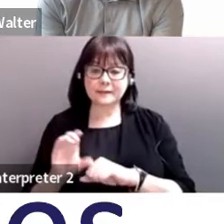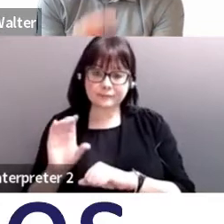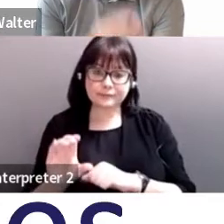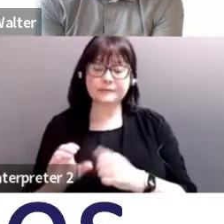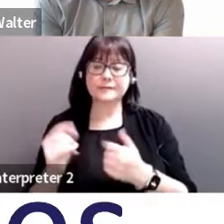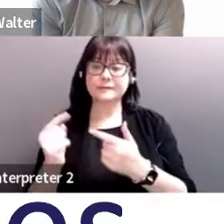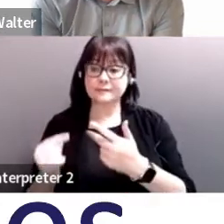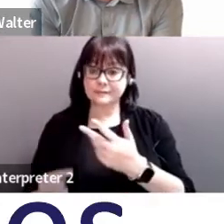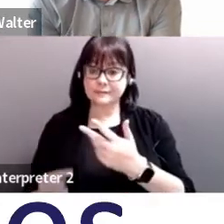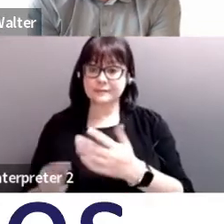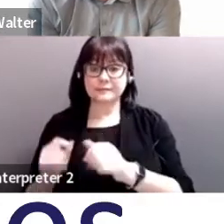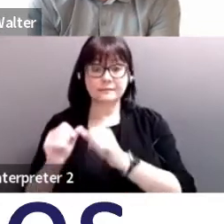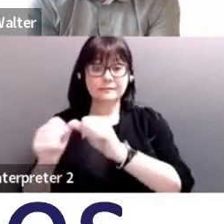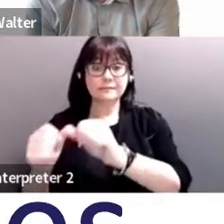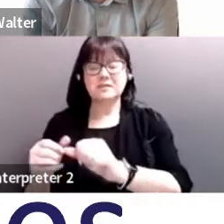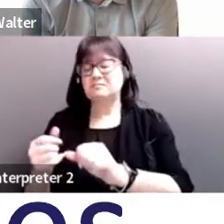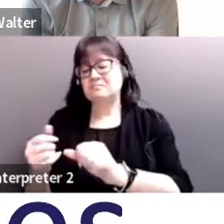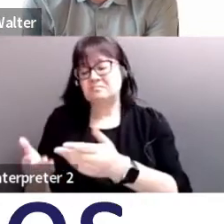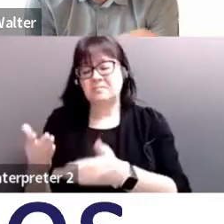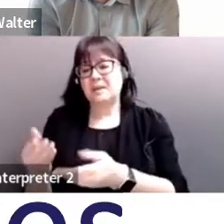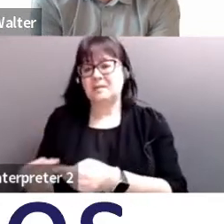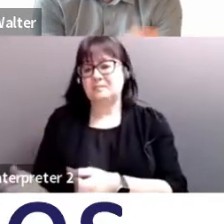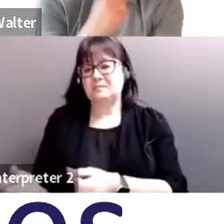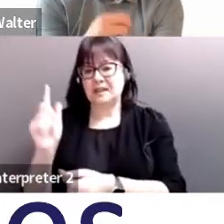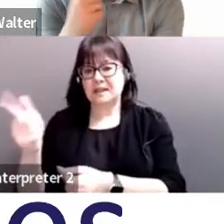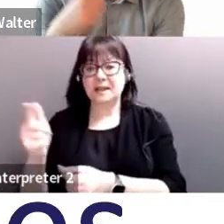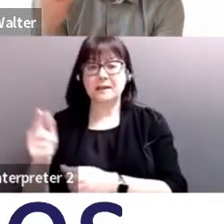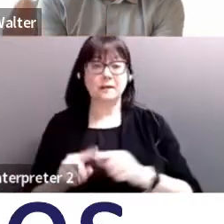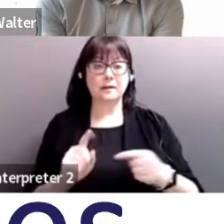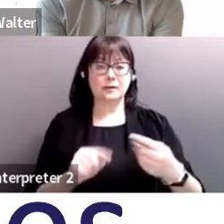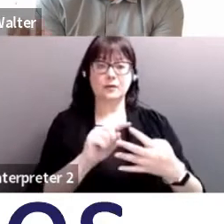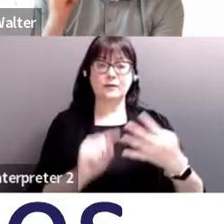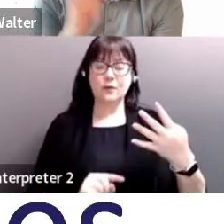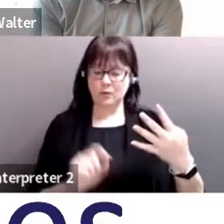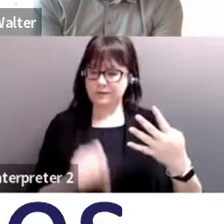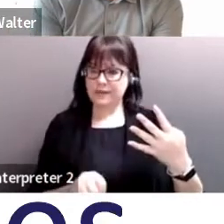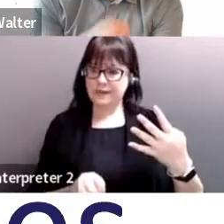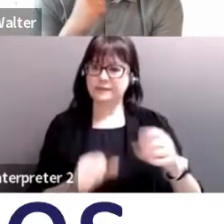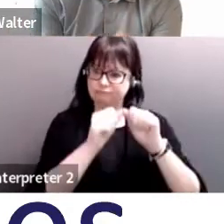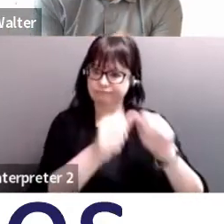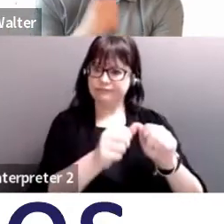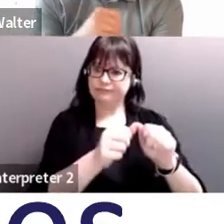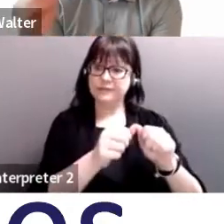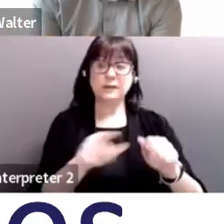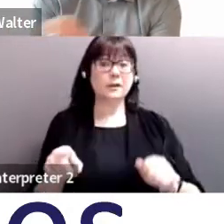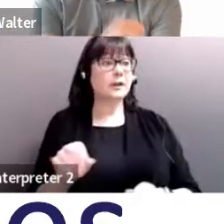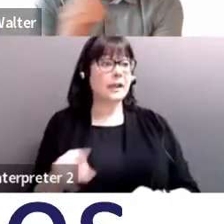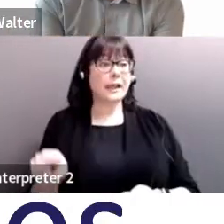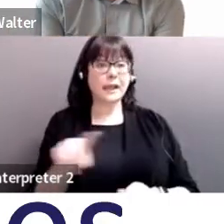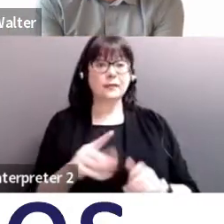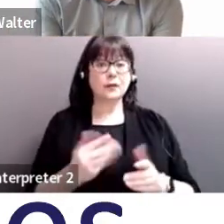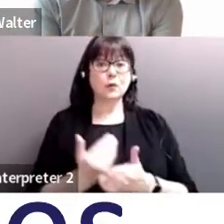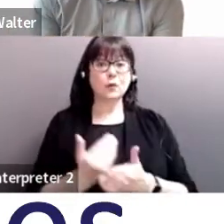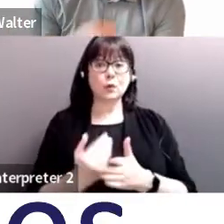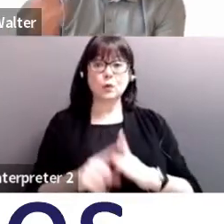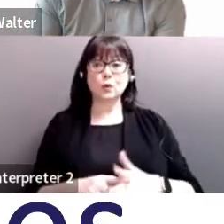core categories definitely will remain in place. And this is a great way to start your grant search. When you're just starting out and you're not sure where exactly you